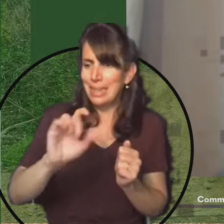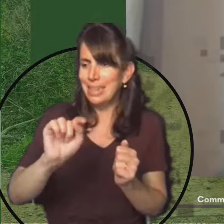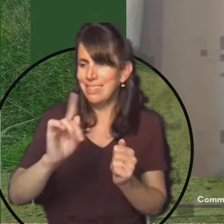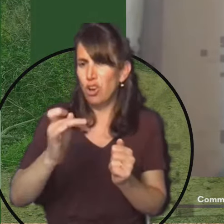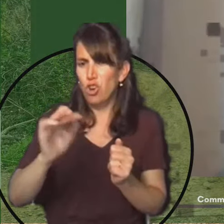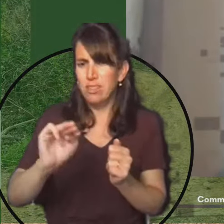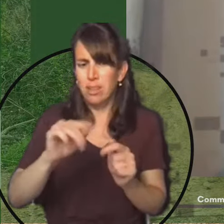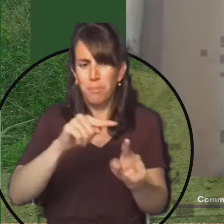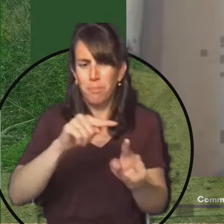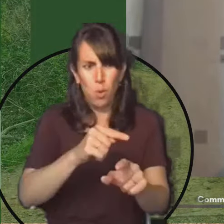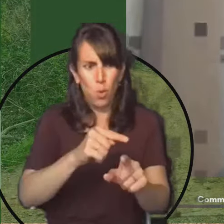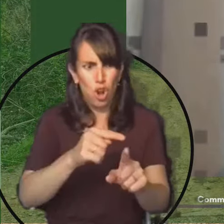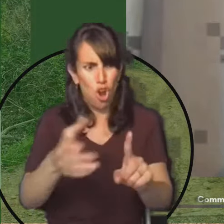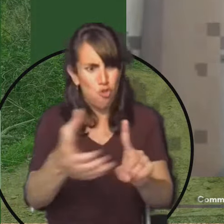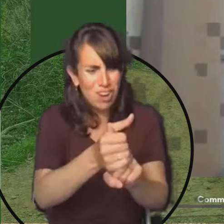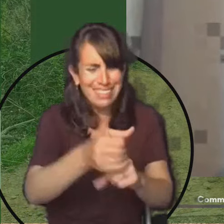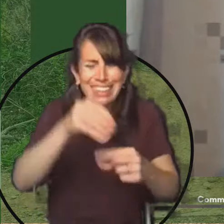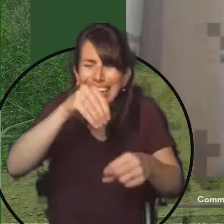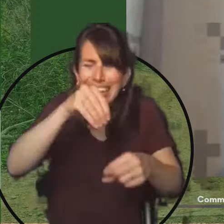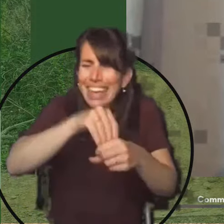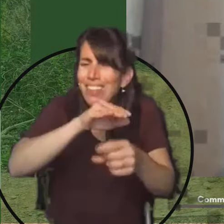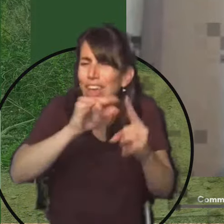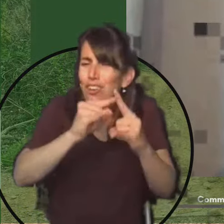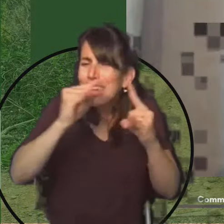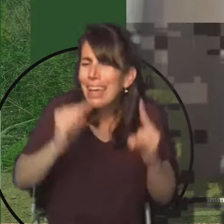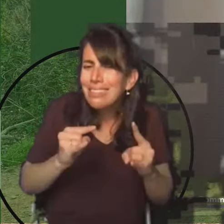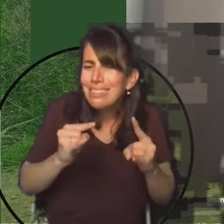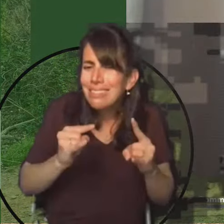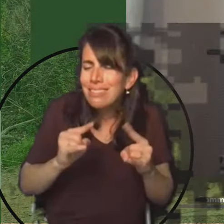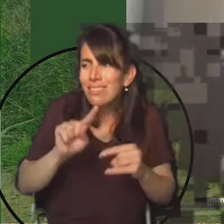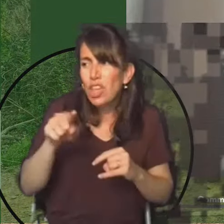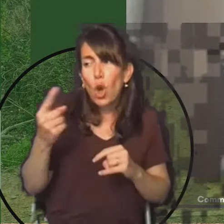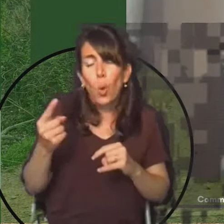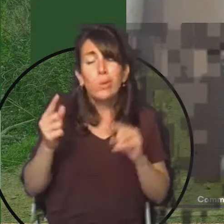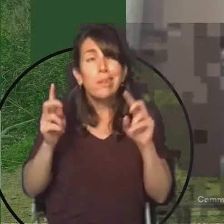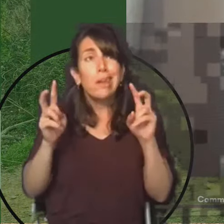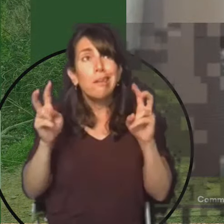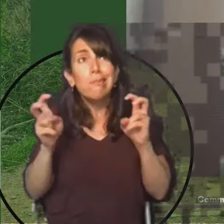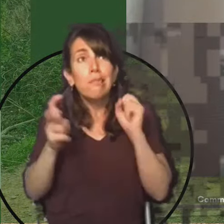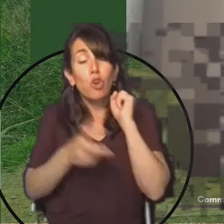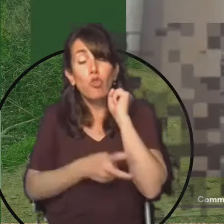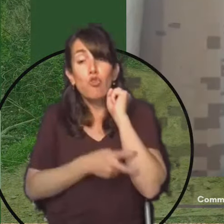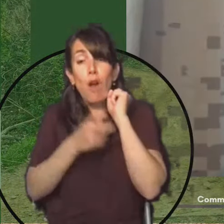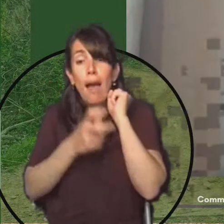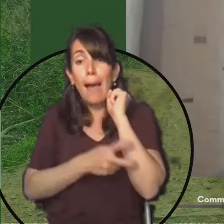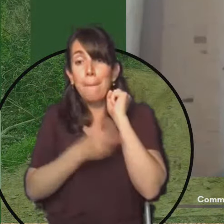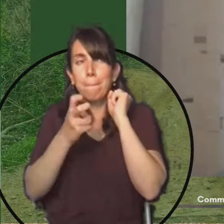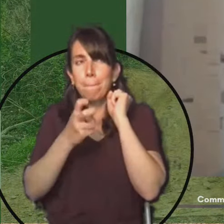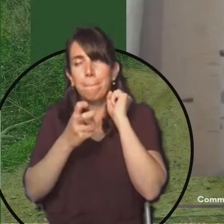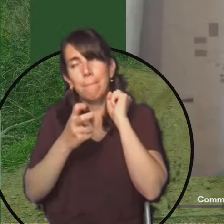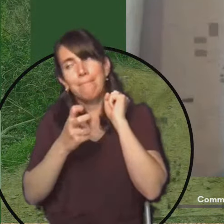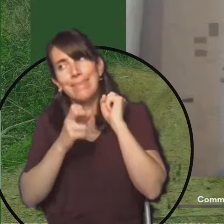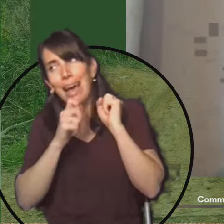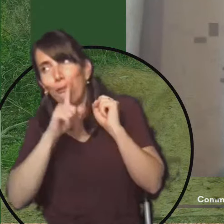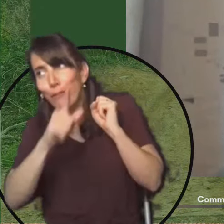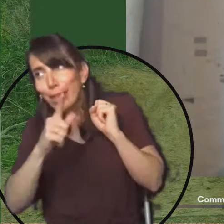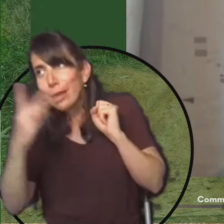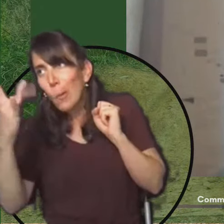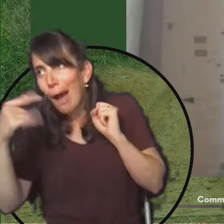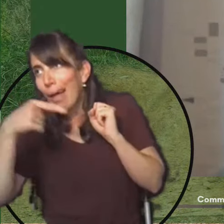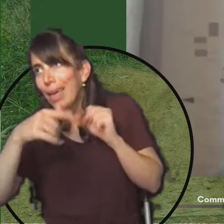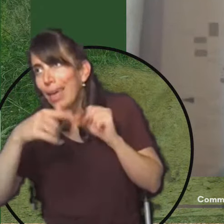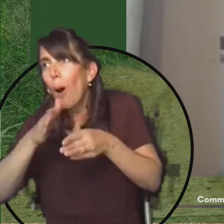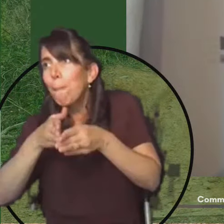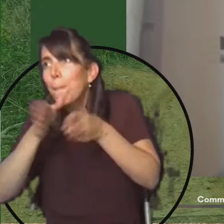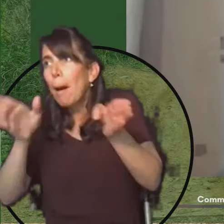the only actual crime that they could have been committing at that time, and some weren't even committing this because they were on public land, were acts of civil